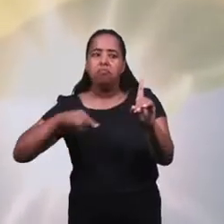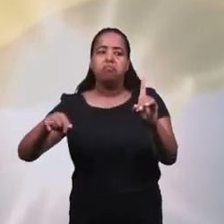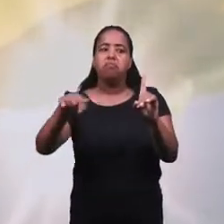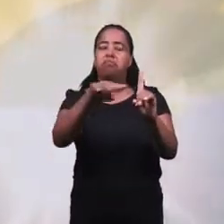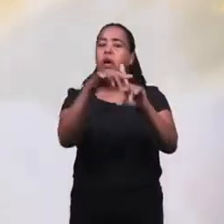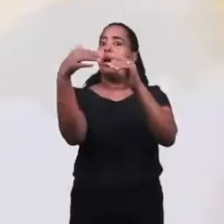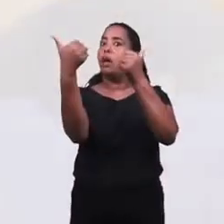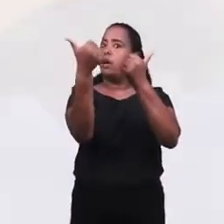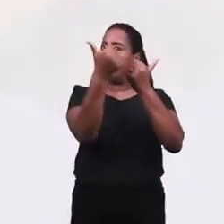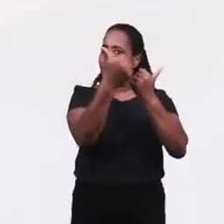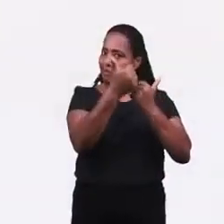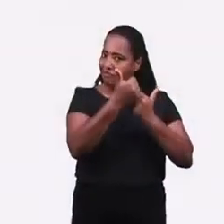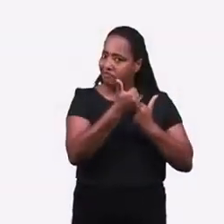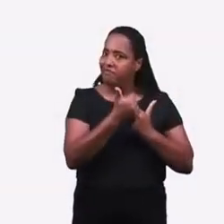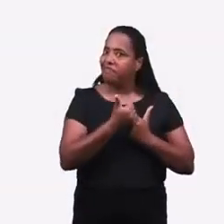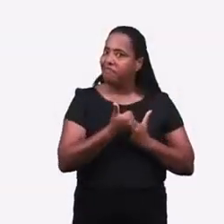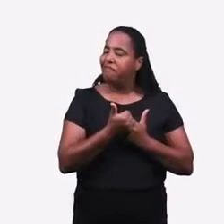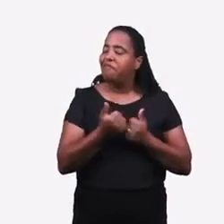Jesus died for us.